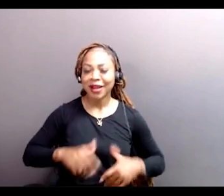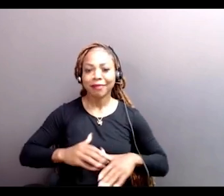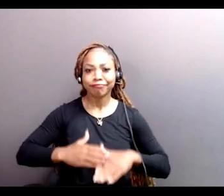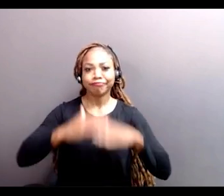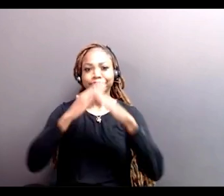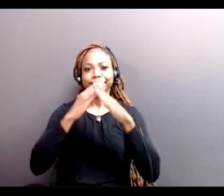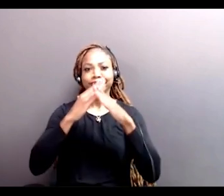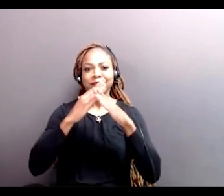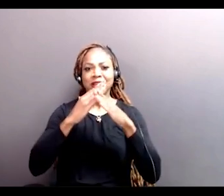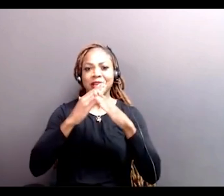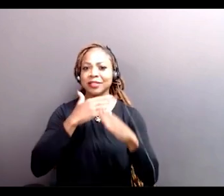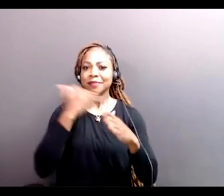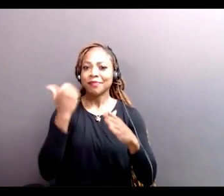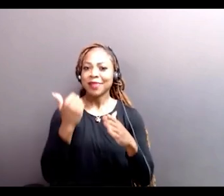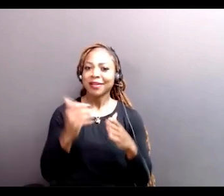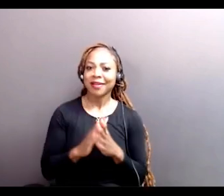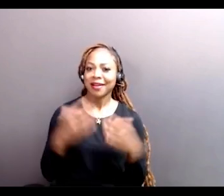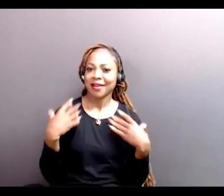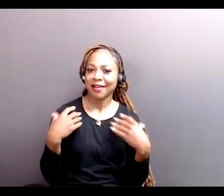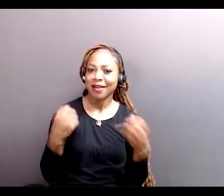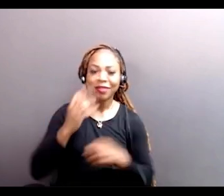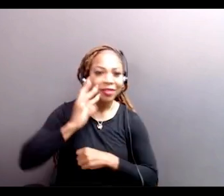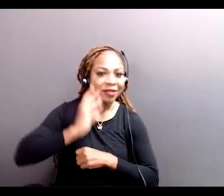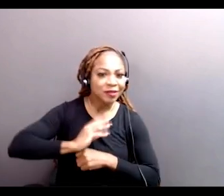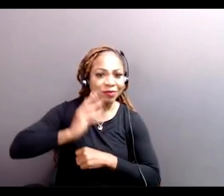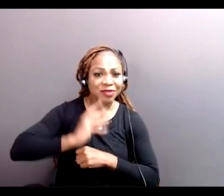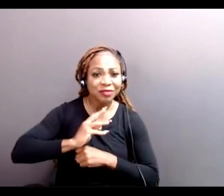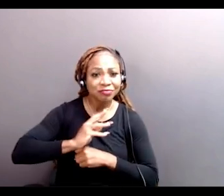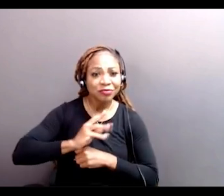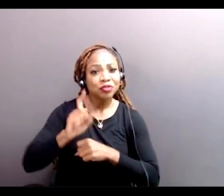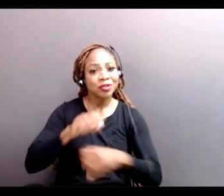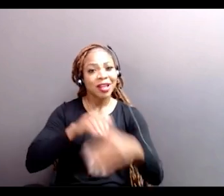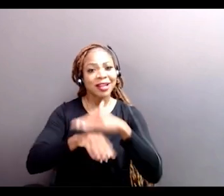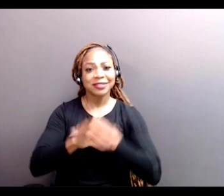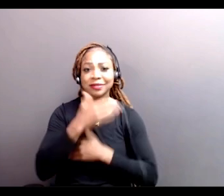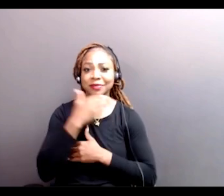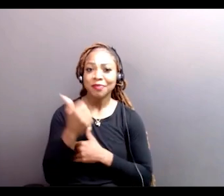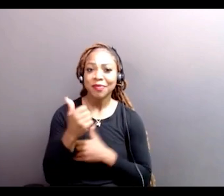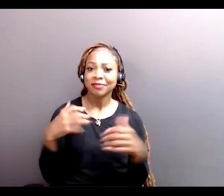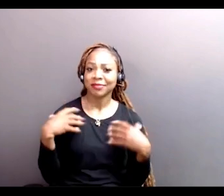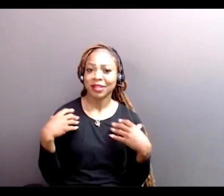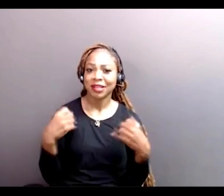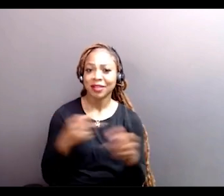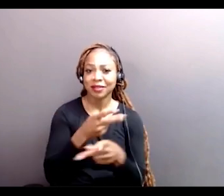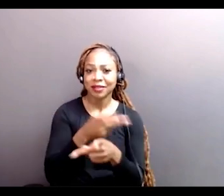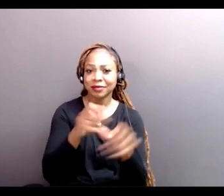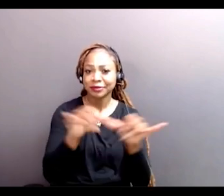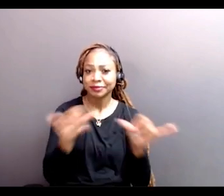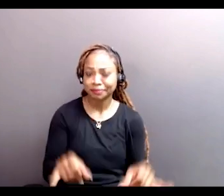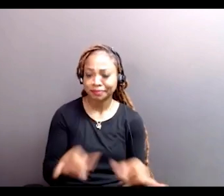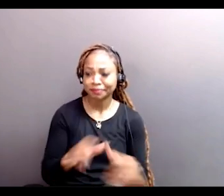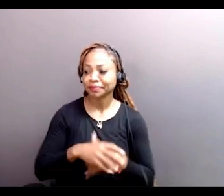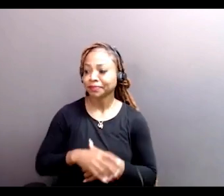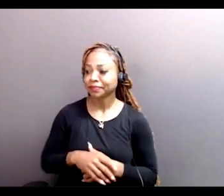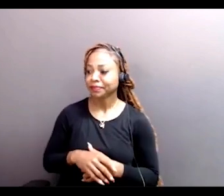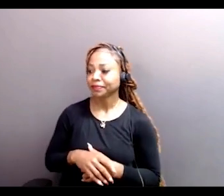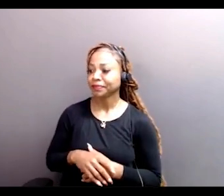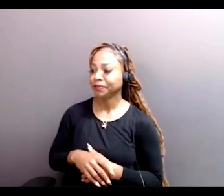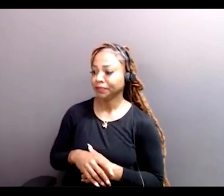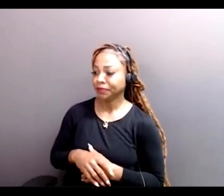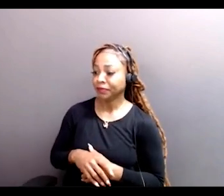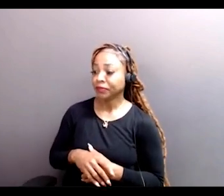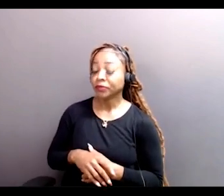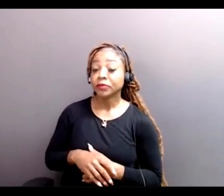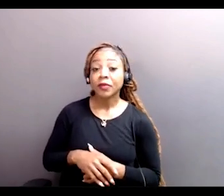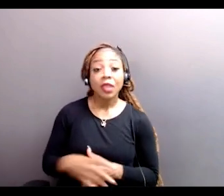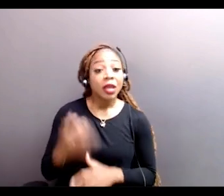having the health outcomes that we should be having, that we deserve to have. Next slide, please. So this is why